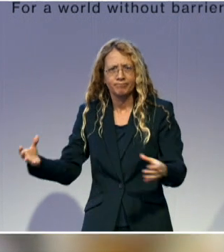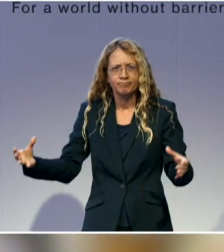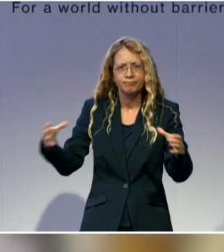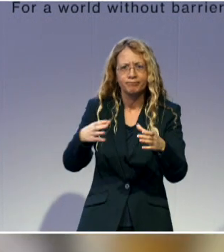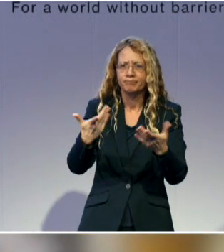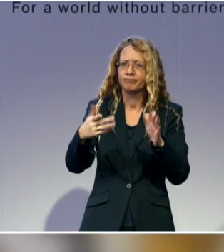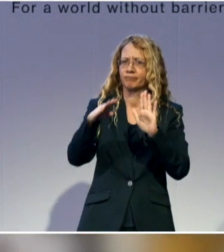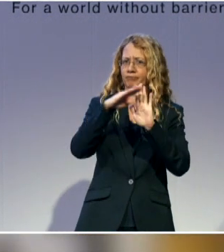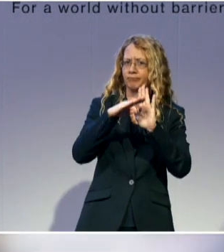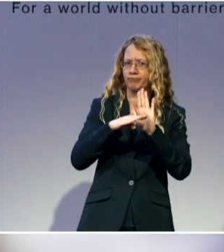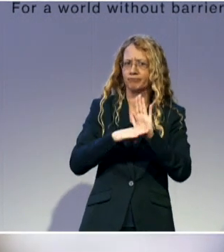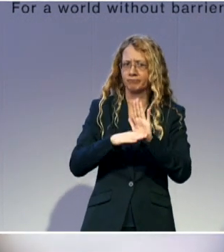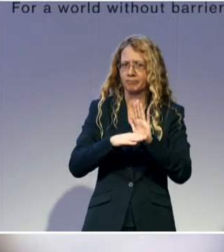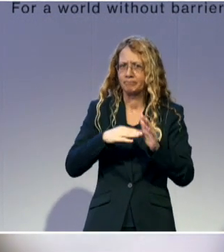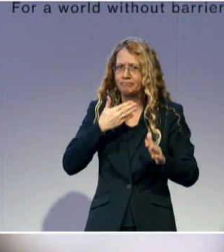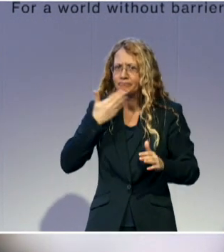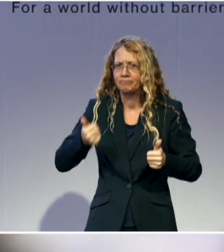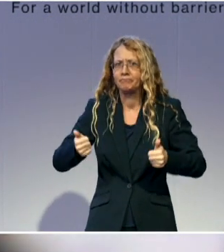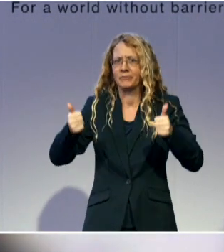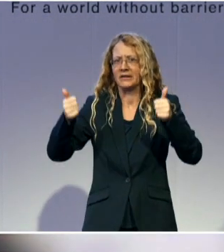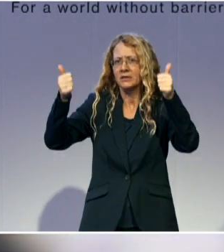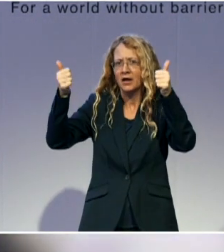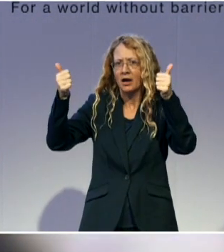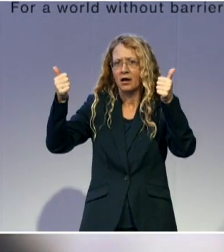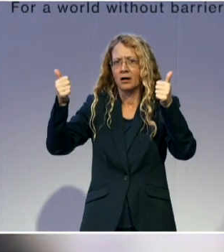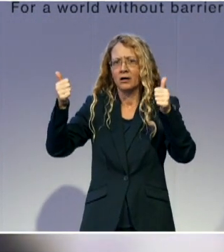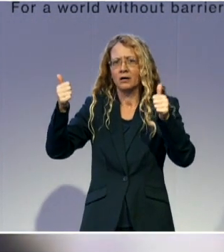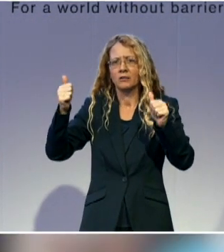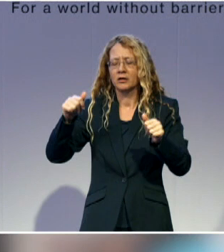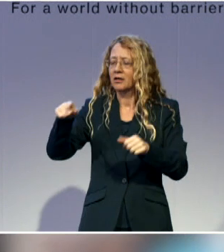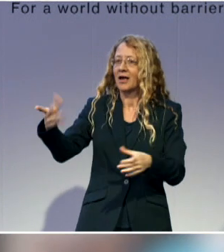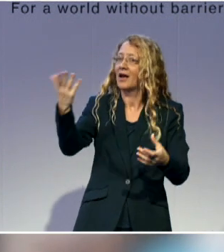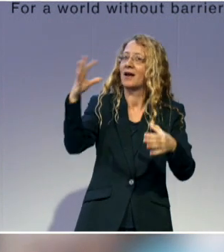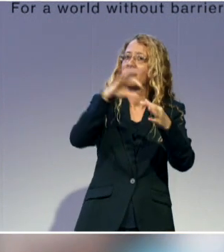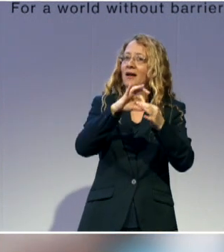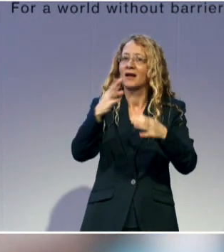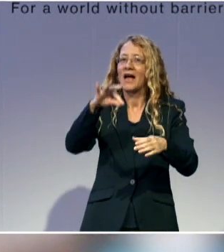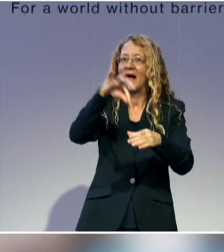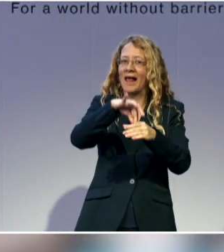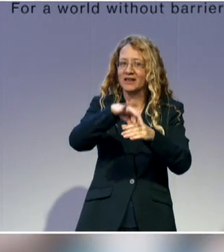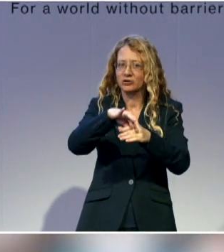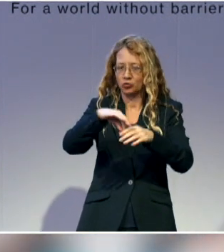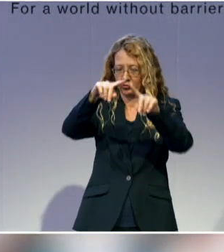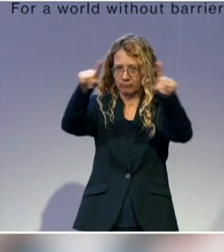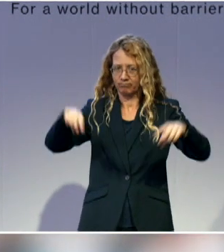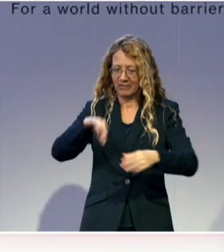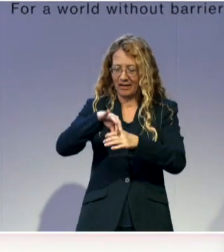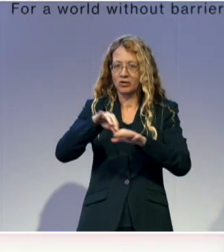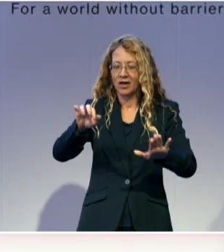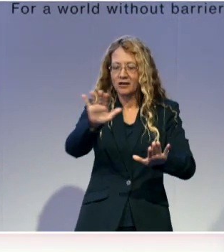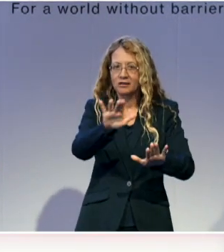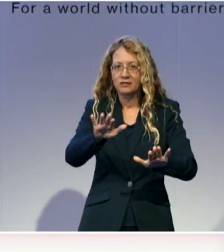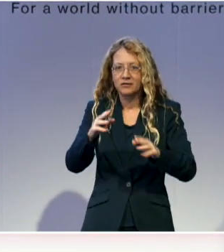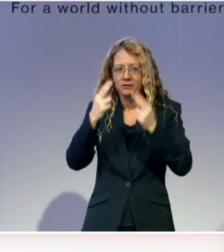for the availability of Braille ballots, improved physical access, and polling stations in